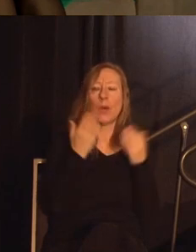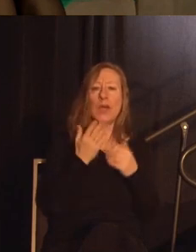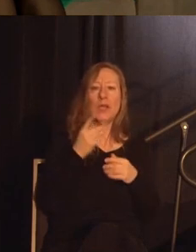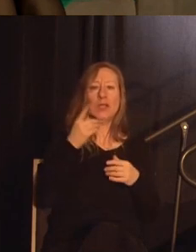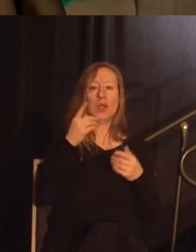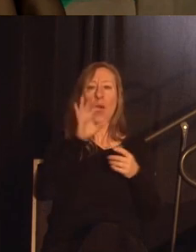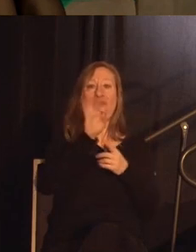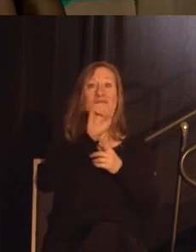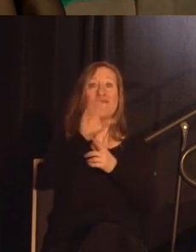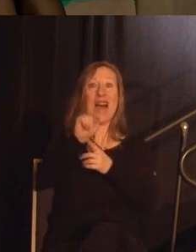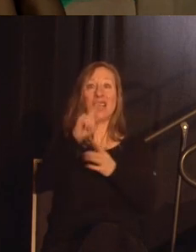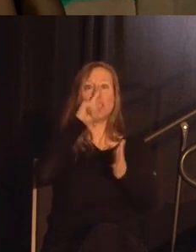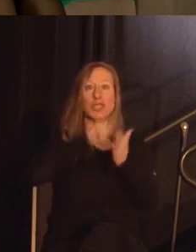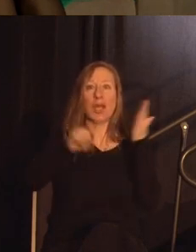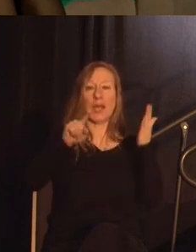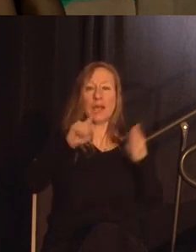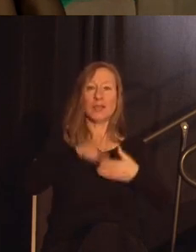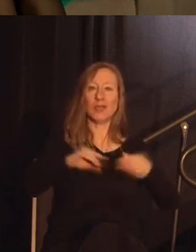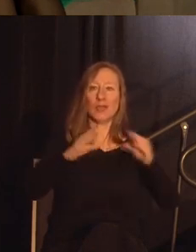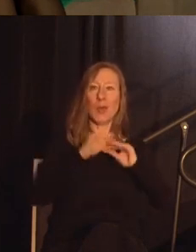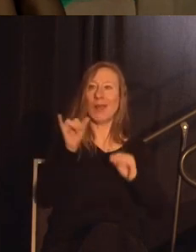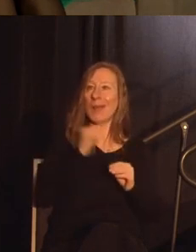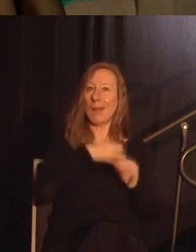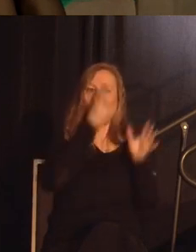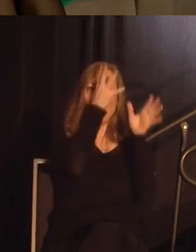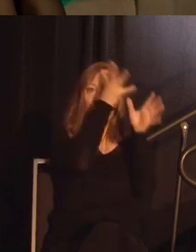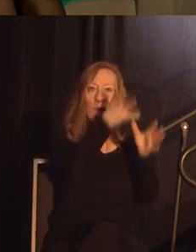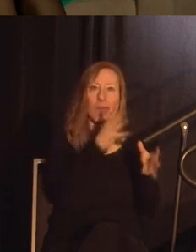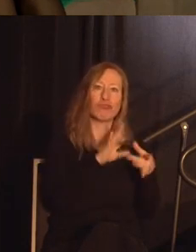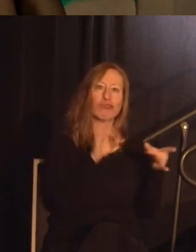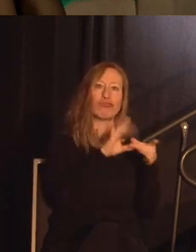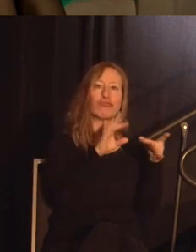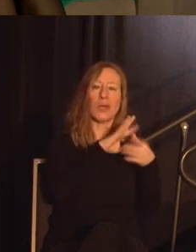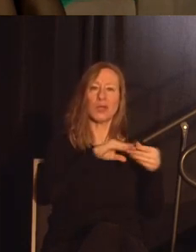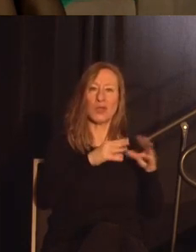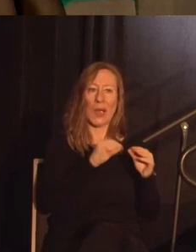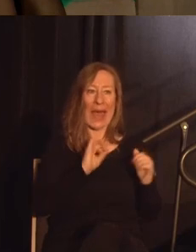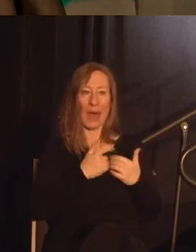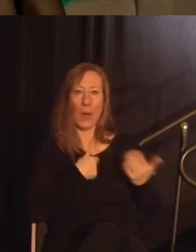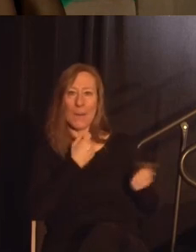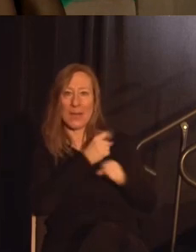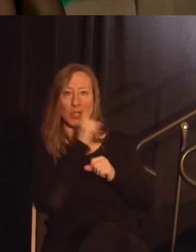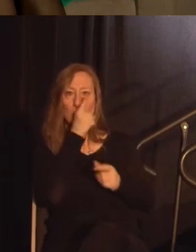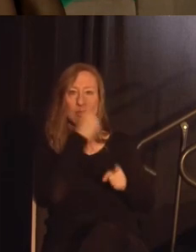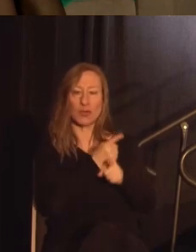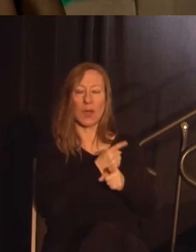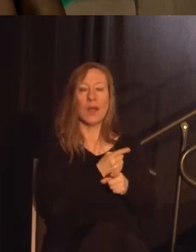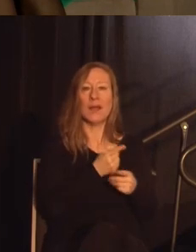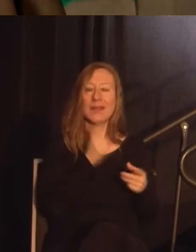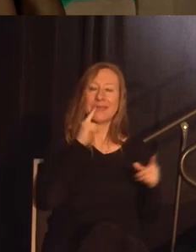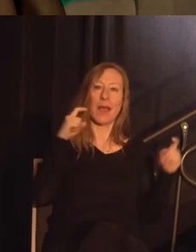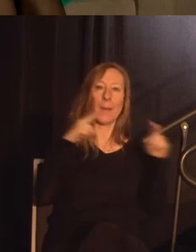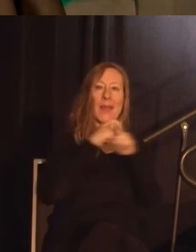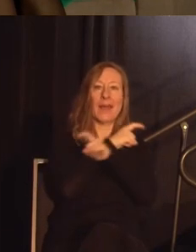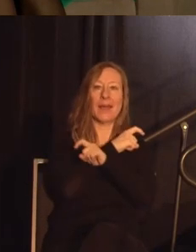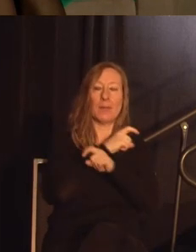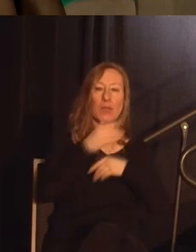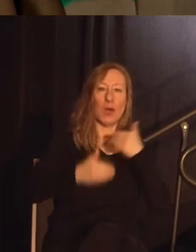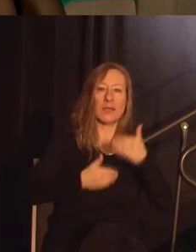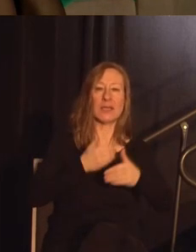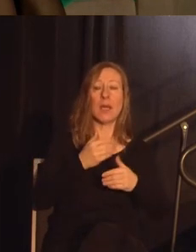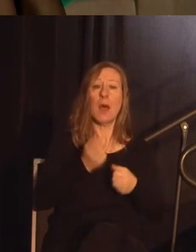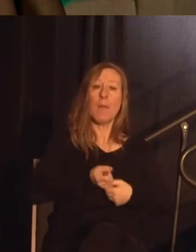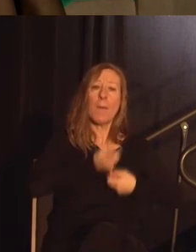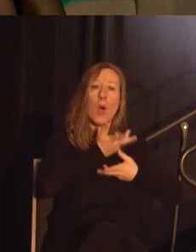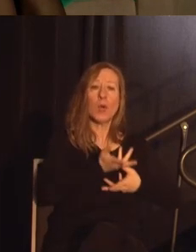check also a story that my grandfather said, you know, it's like, it was complicated, I think. Whereas I think in poetry, there was a lot